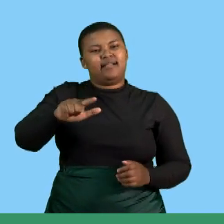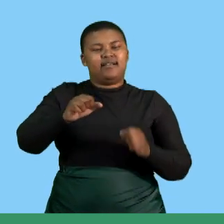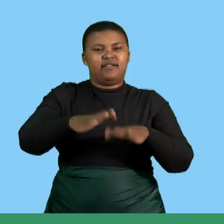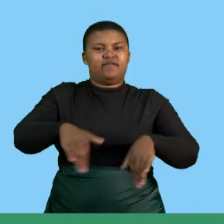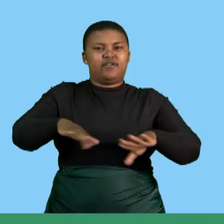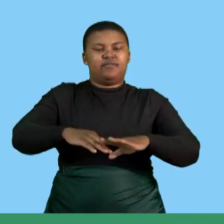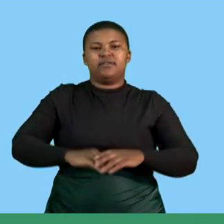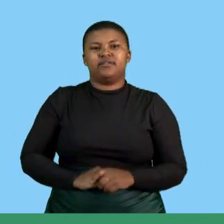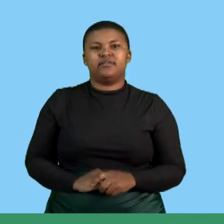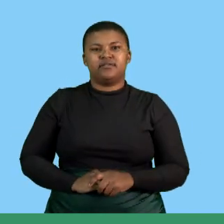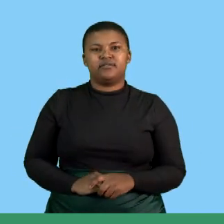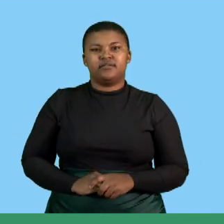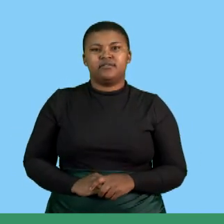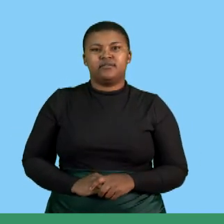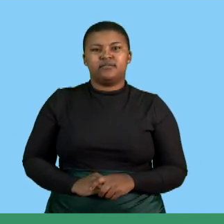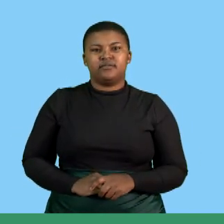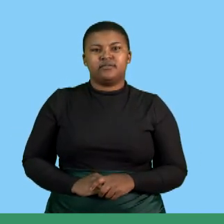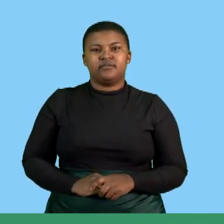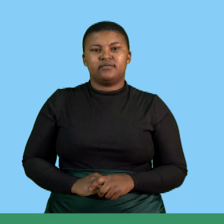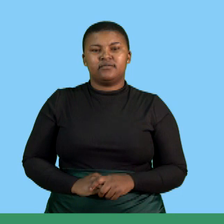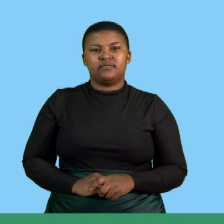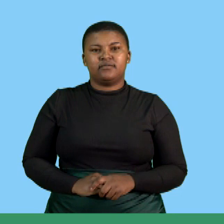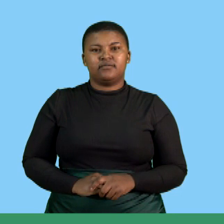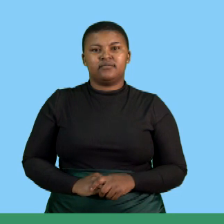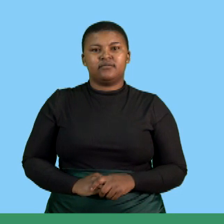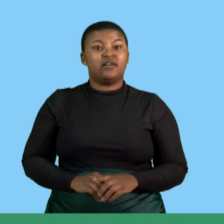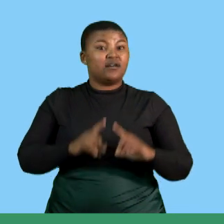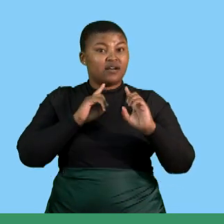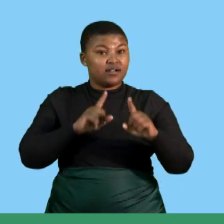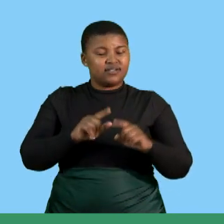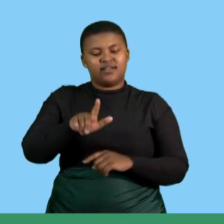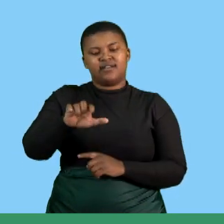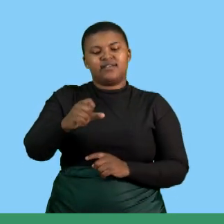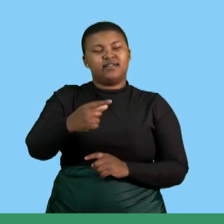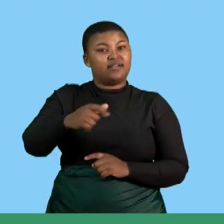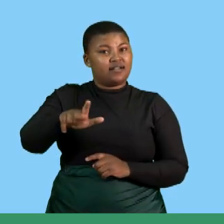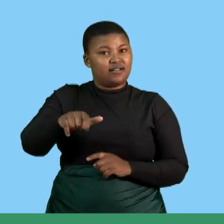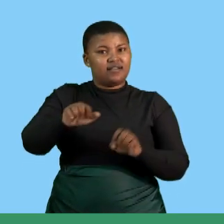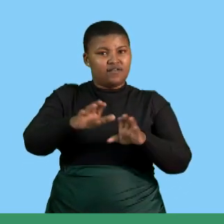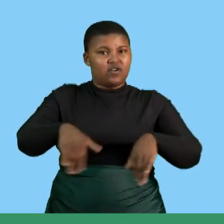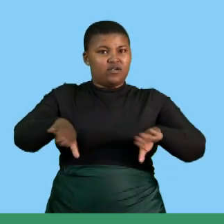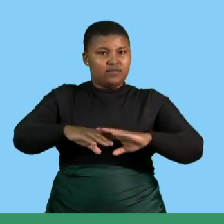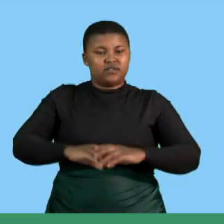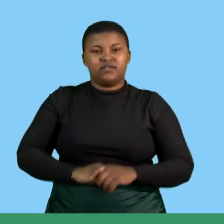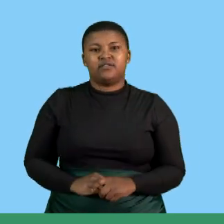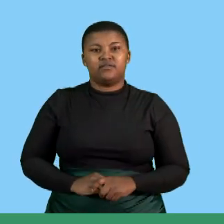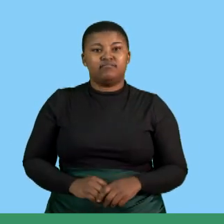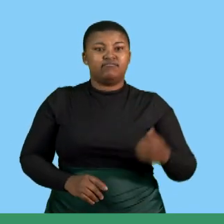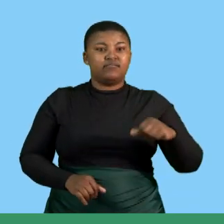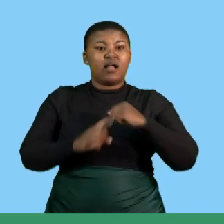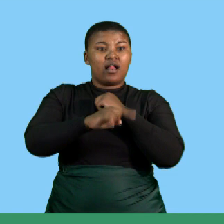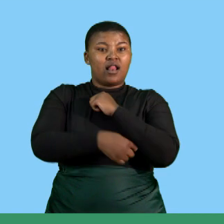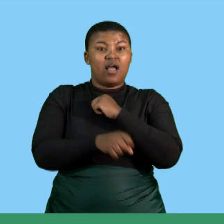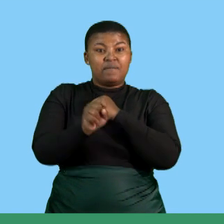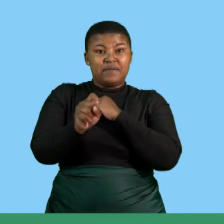to legal environment. So our answer for this one, legal environment. And